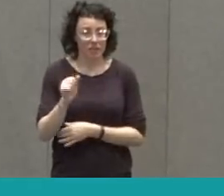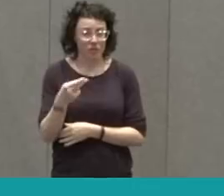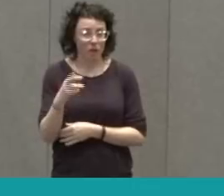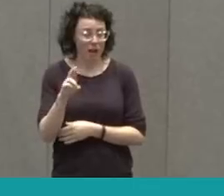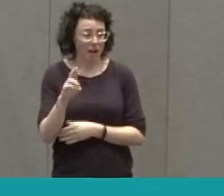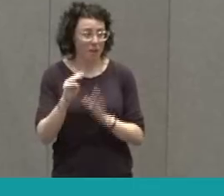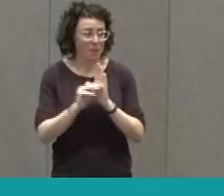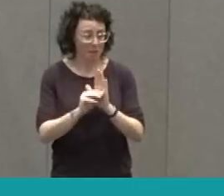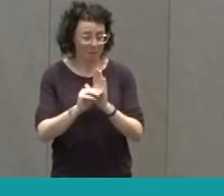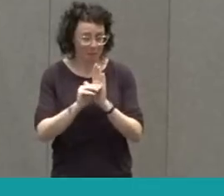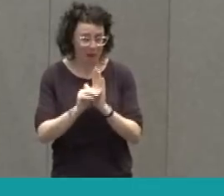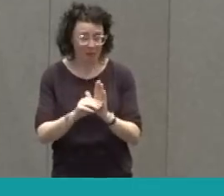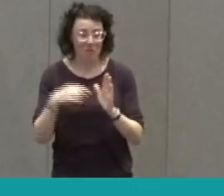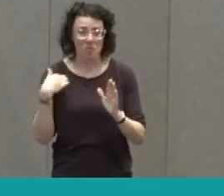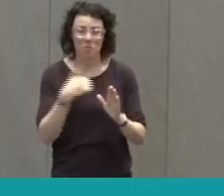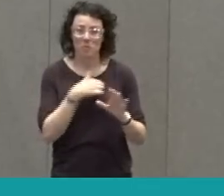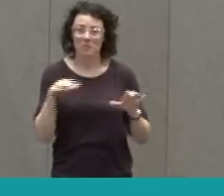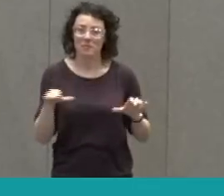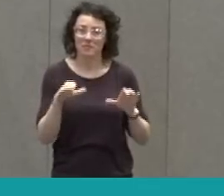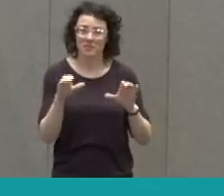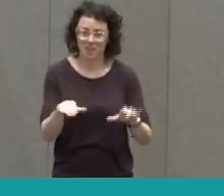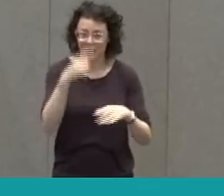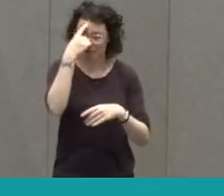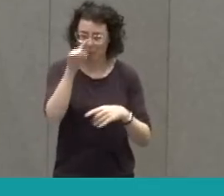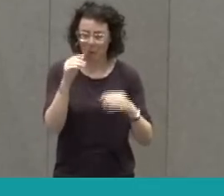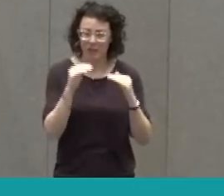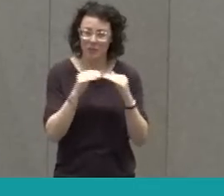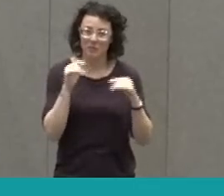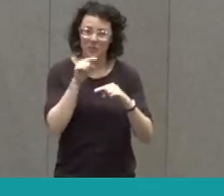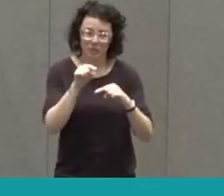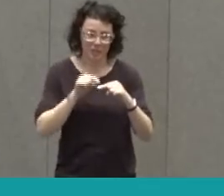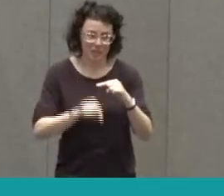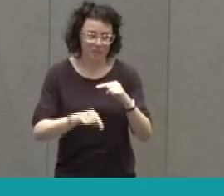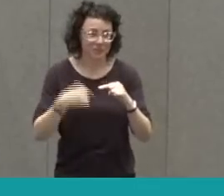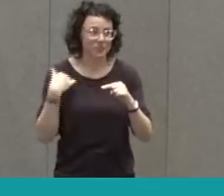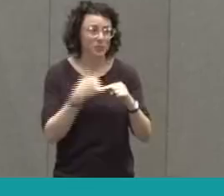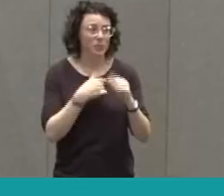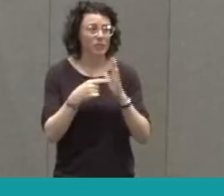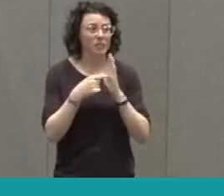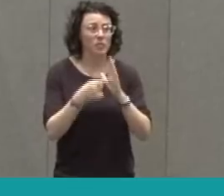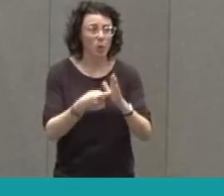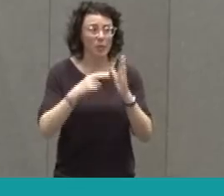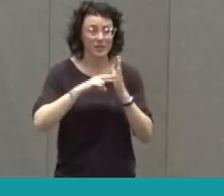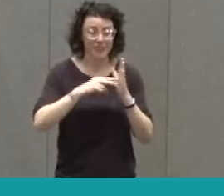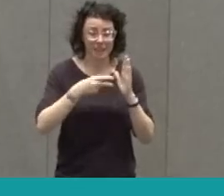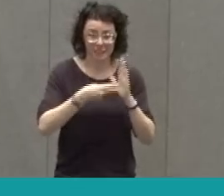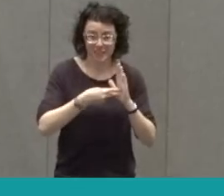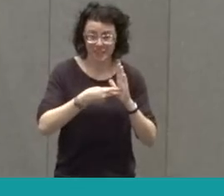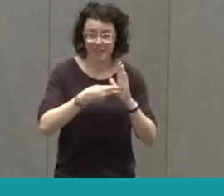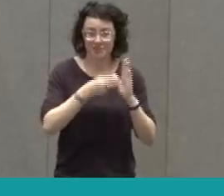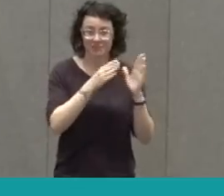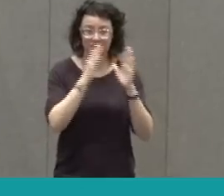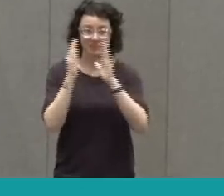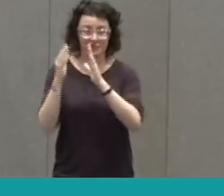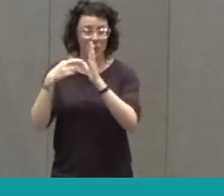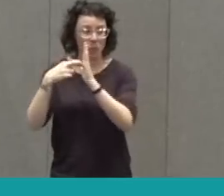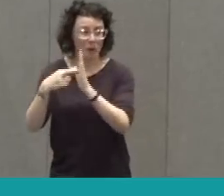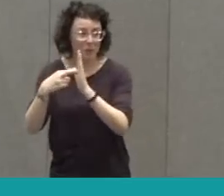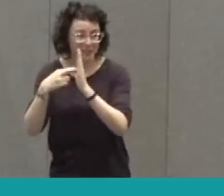given a representation, we've given a math example, and we have also done a